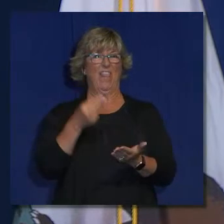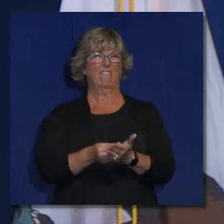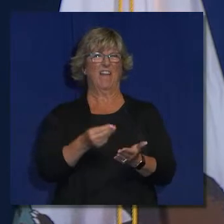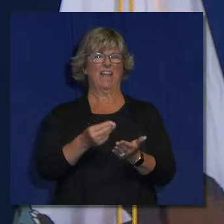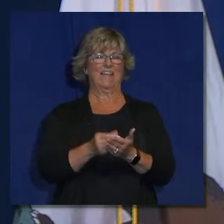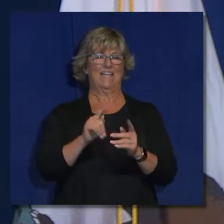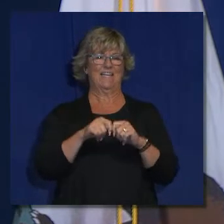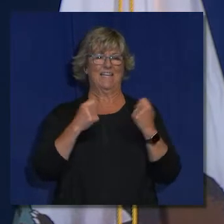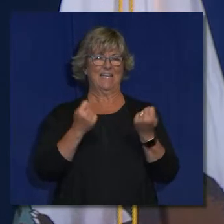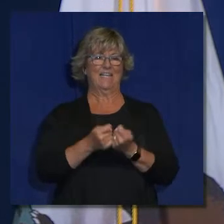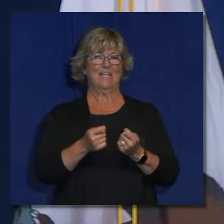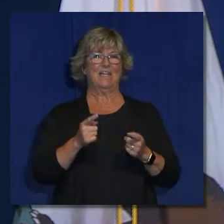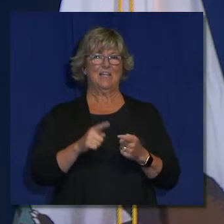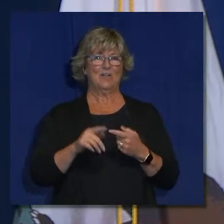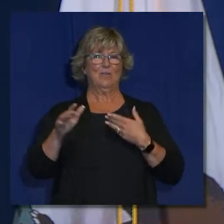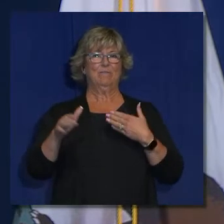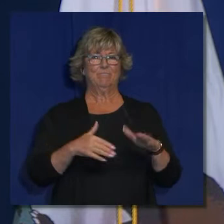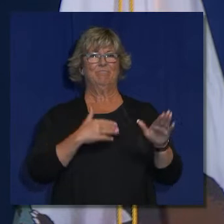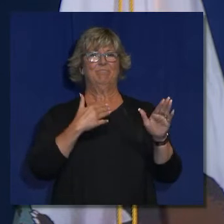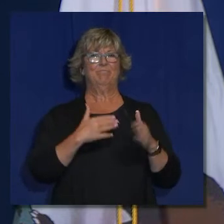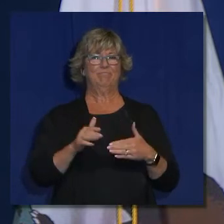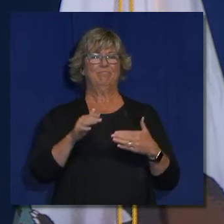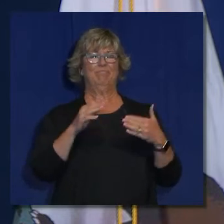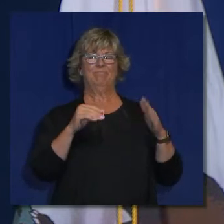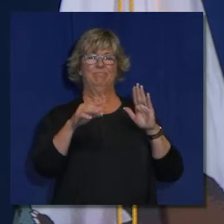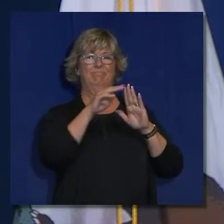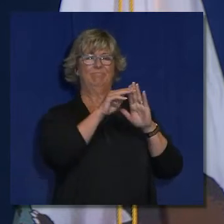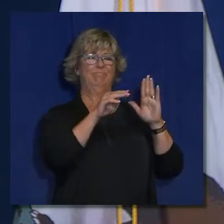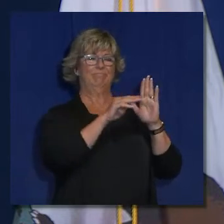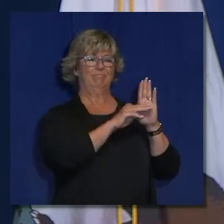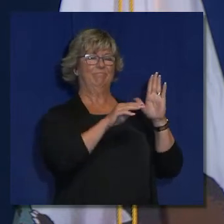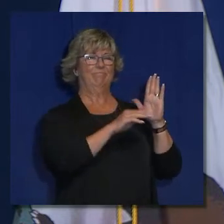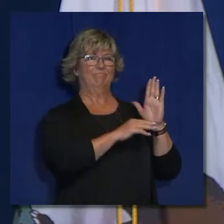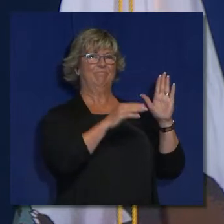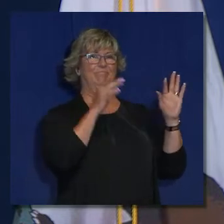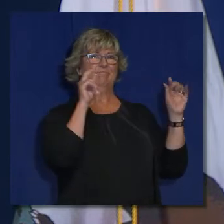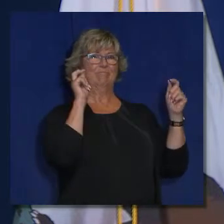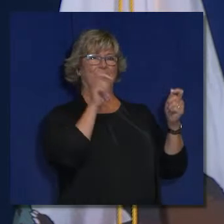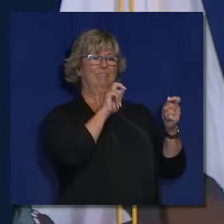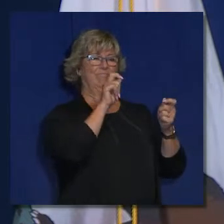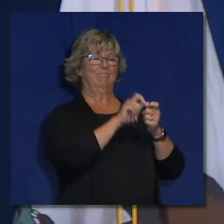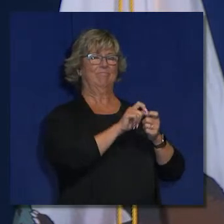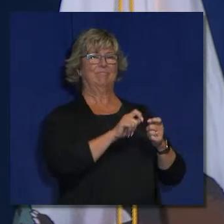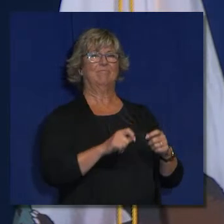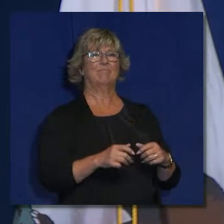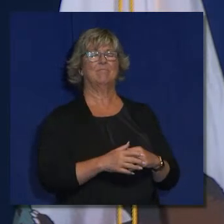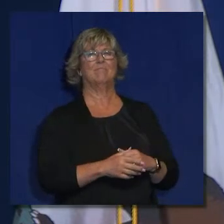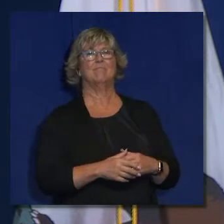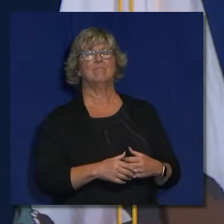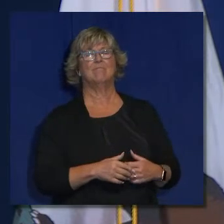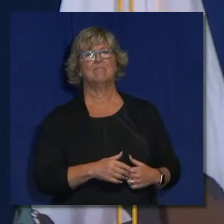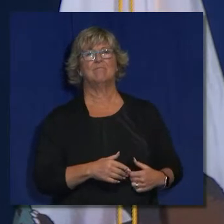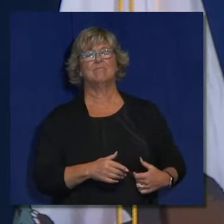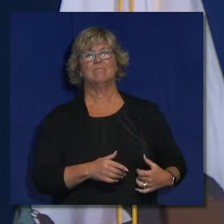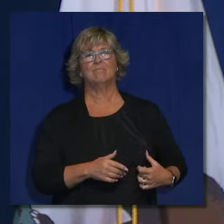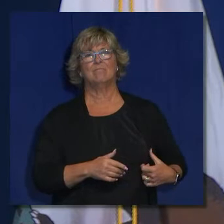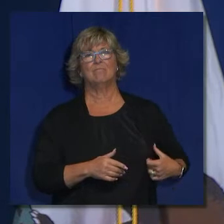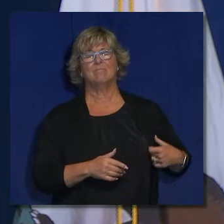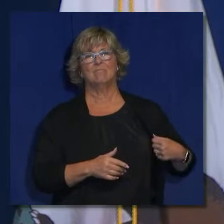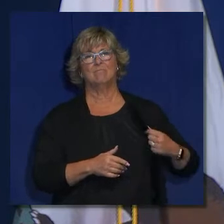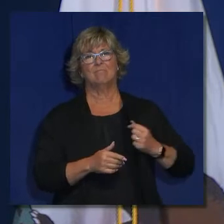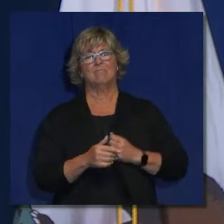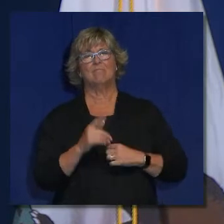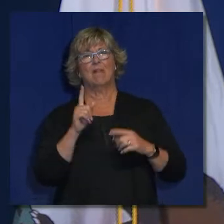team, to walk through all of the nuances and details around subventions and